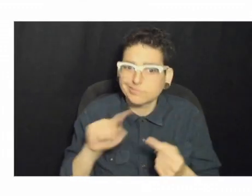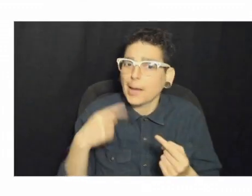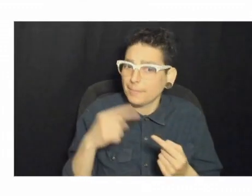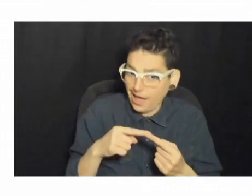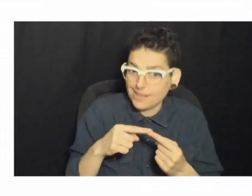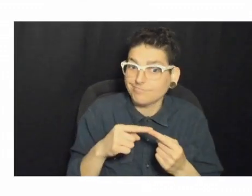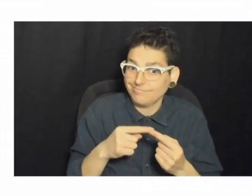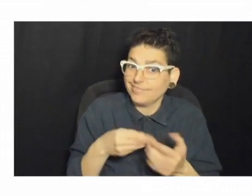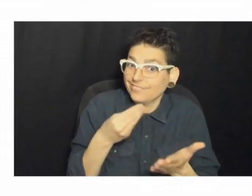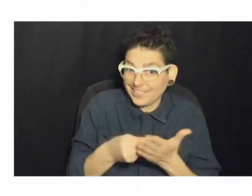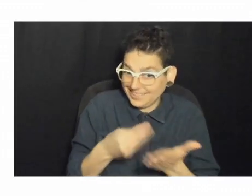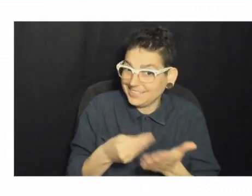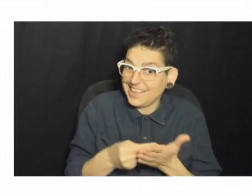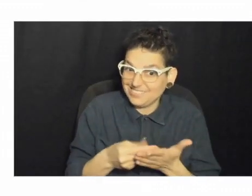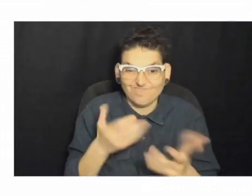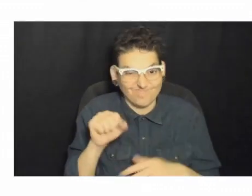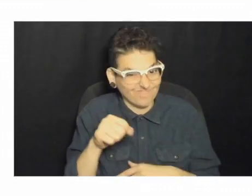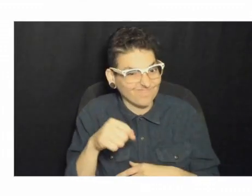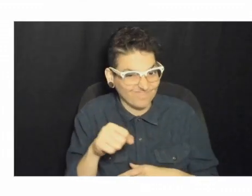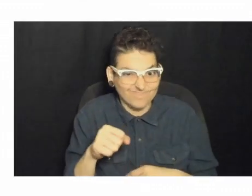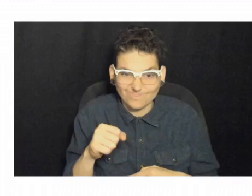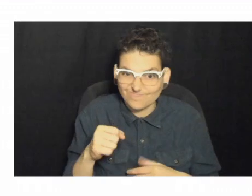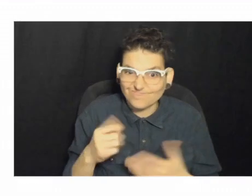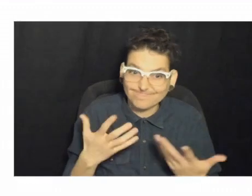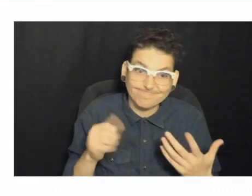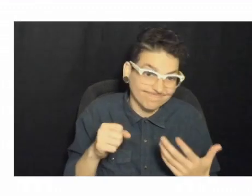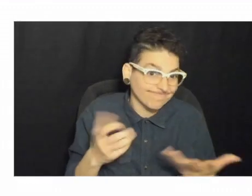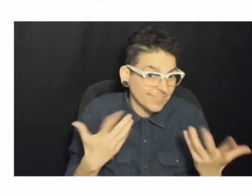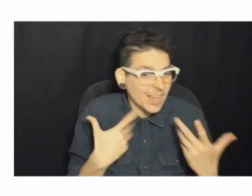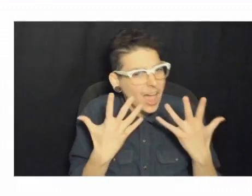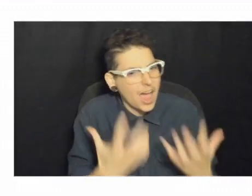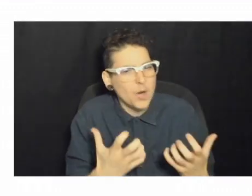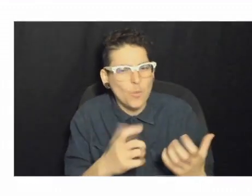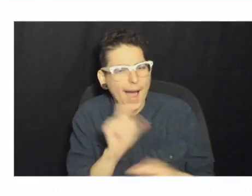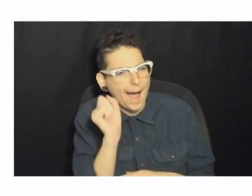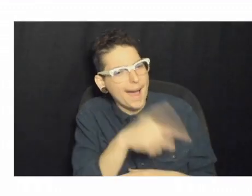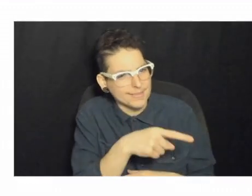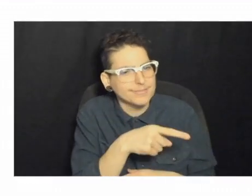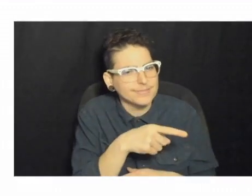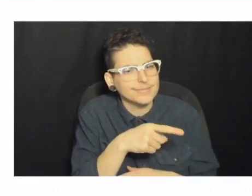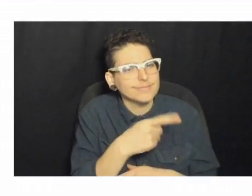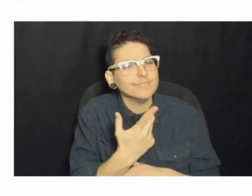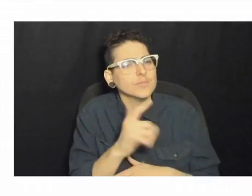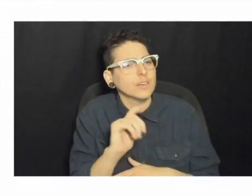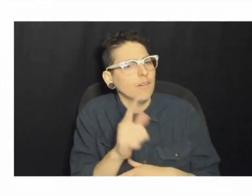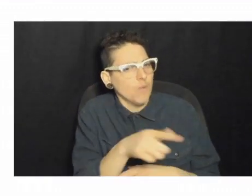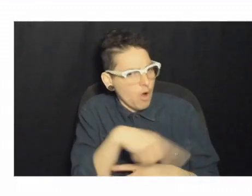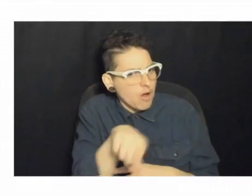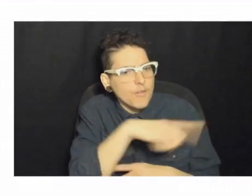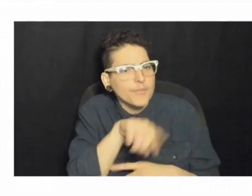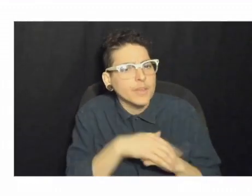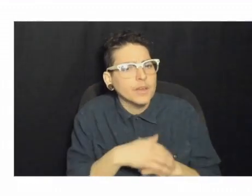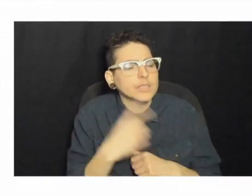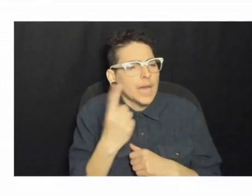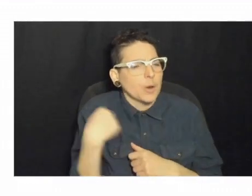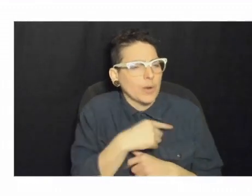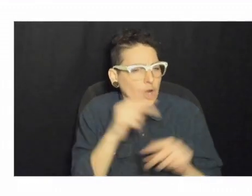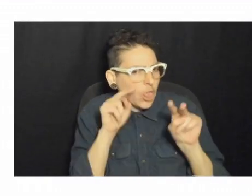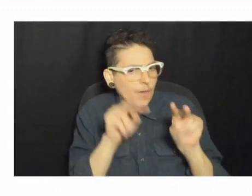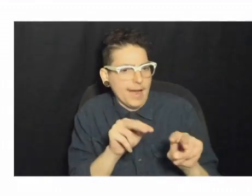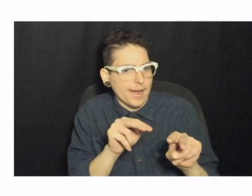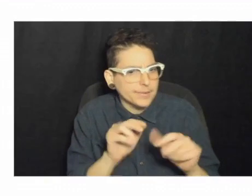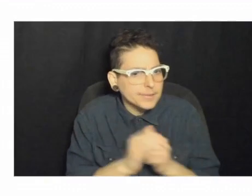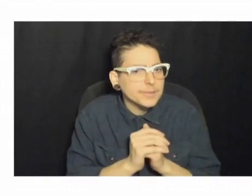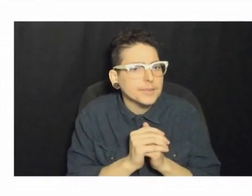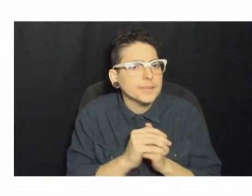want to ask you all something. So if we take a look at this mirror board, and I'm not sure if it's real or not, but